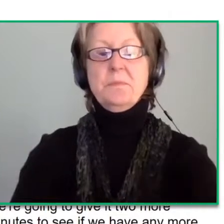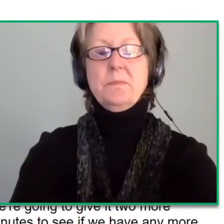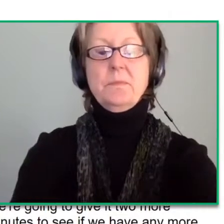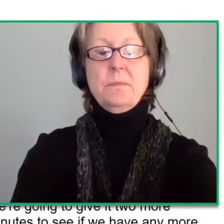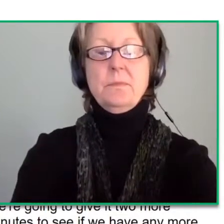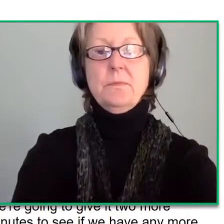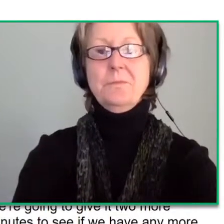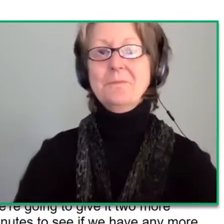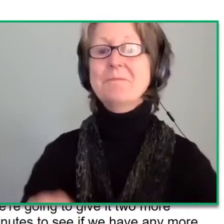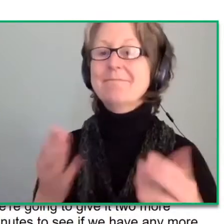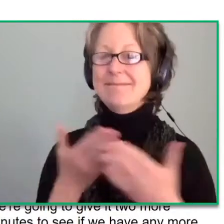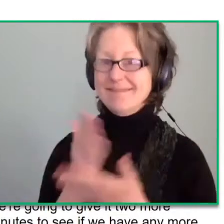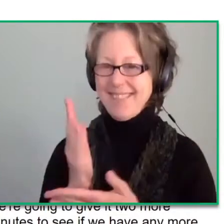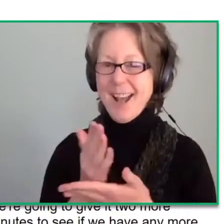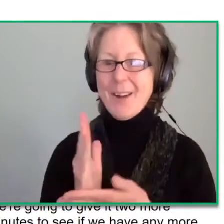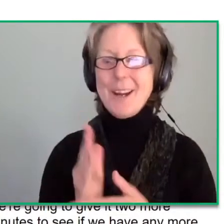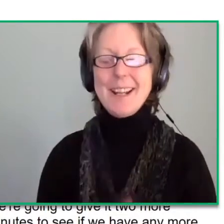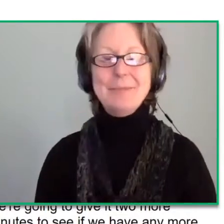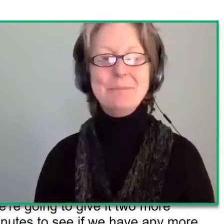All right.